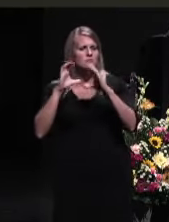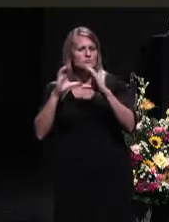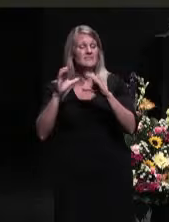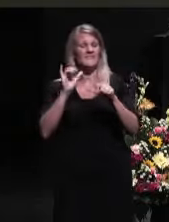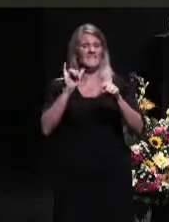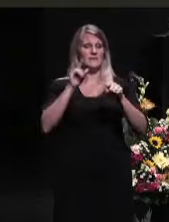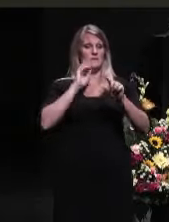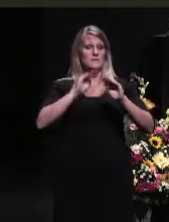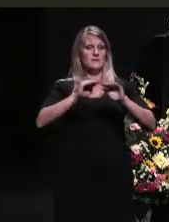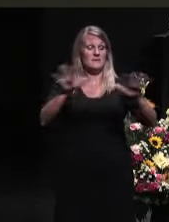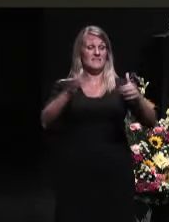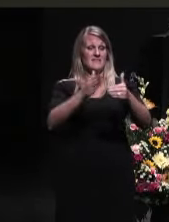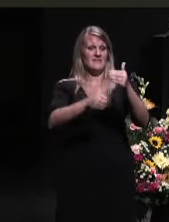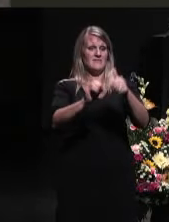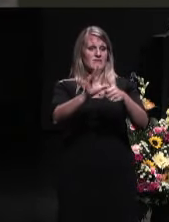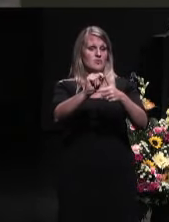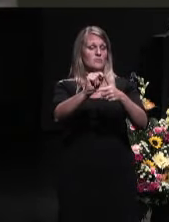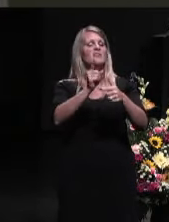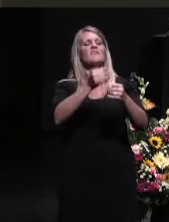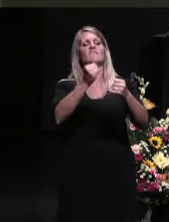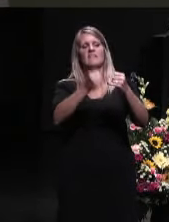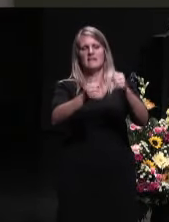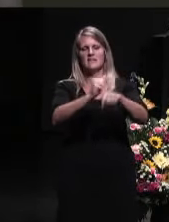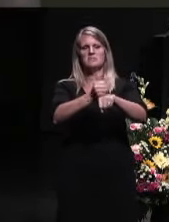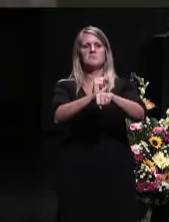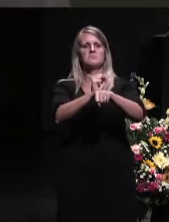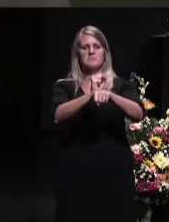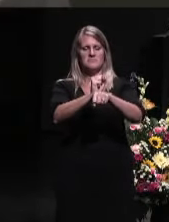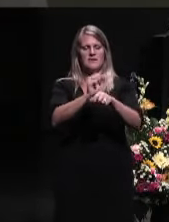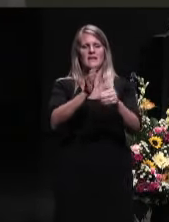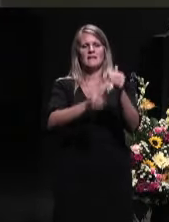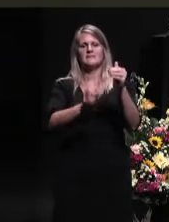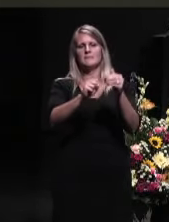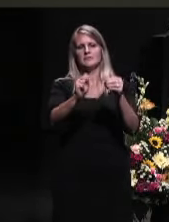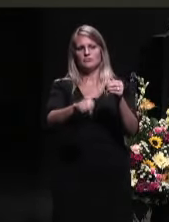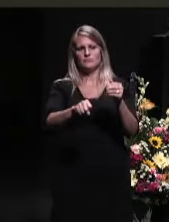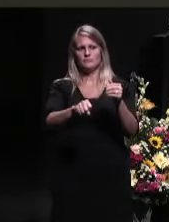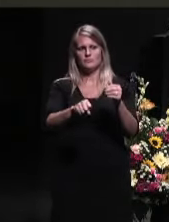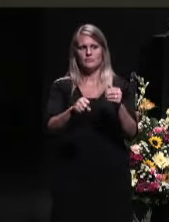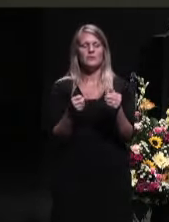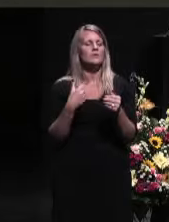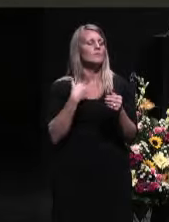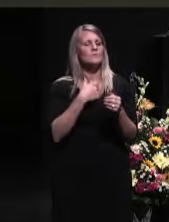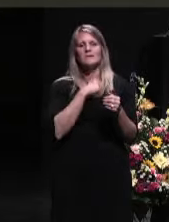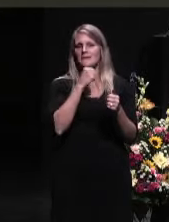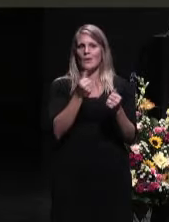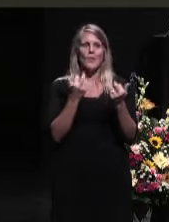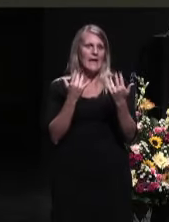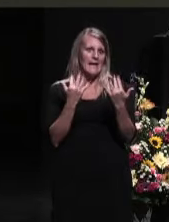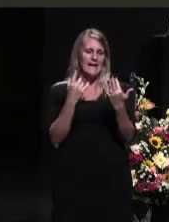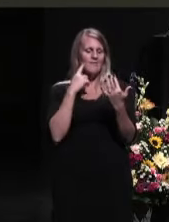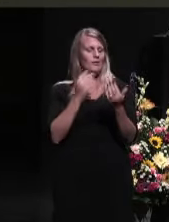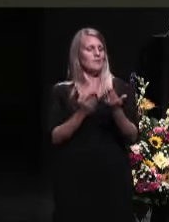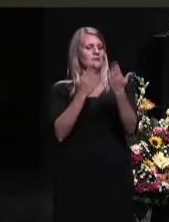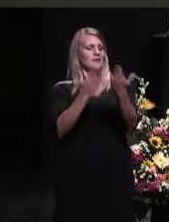October and ultimately finalized later this semester. We're not waiting for those recommendations, though. We have 2 sessions planned around